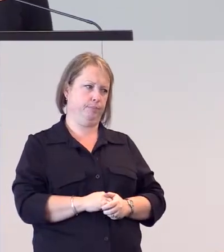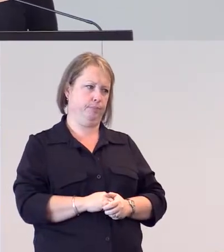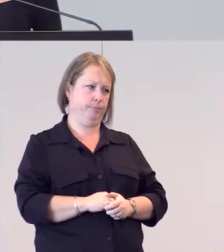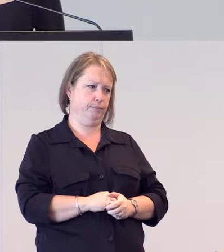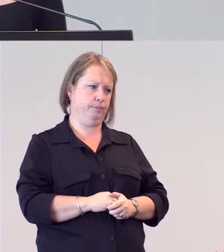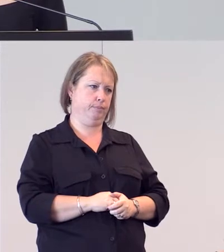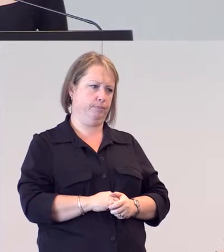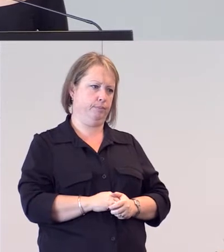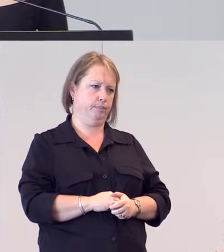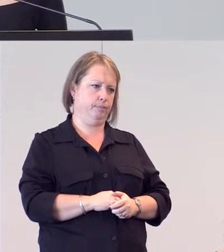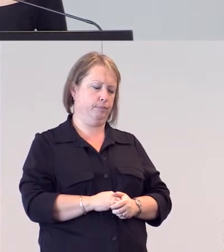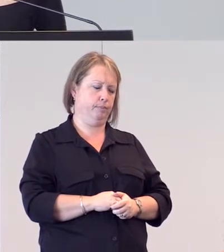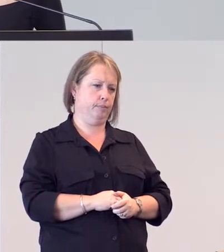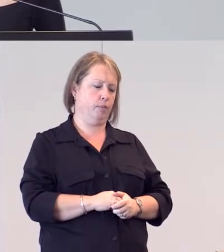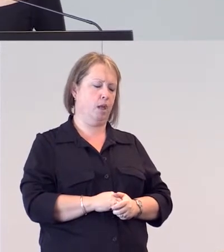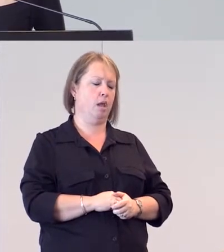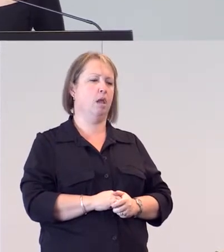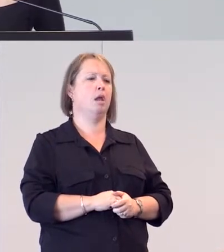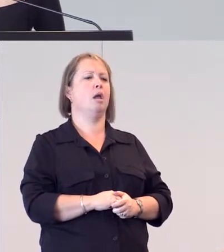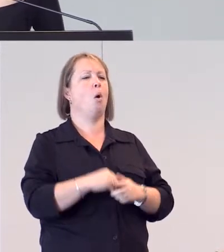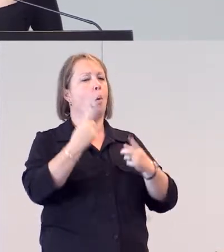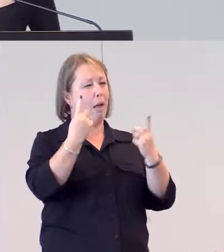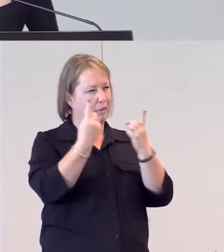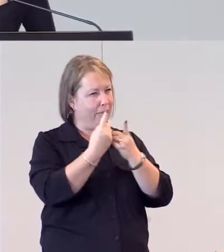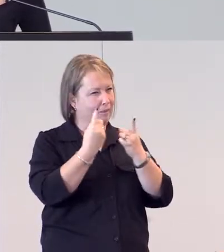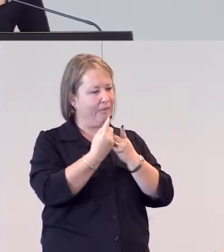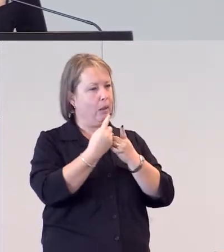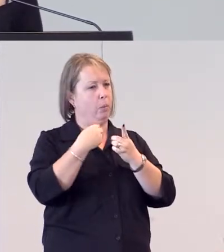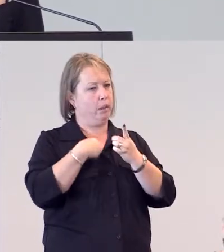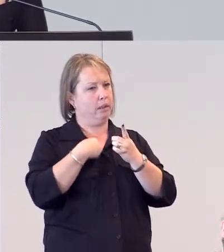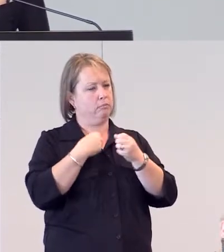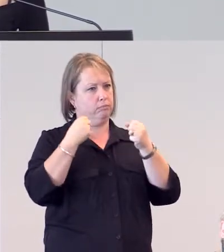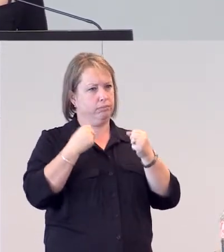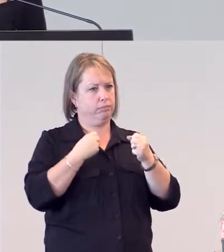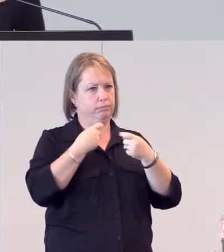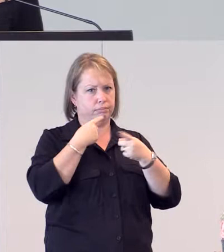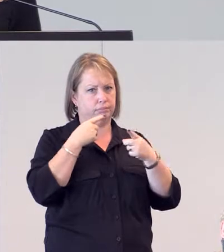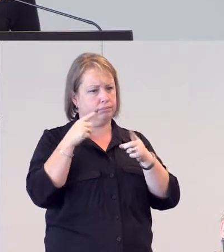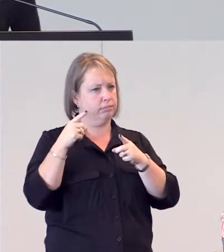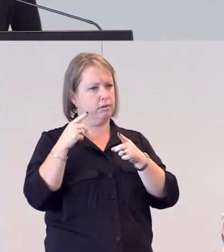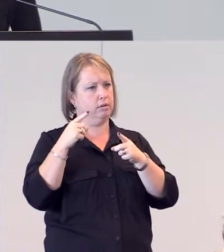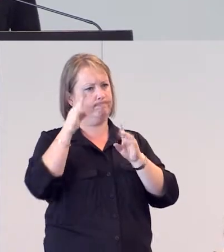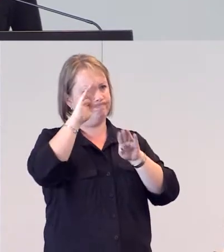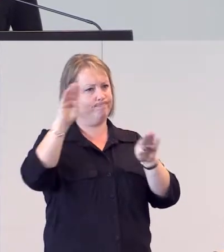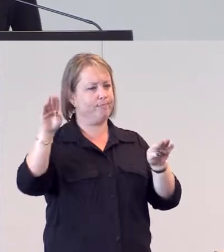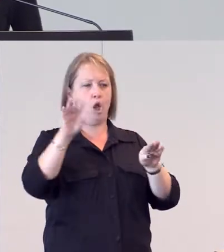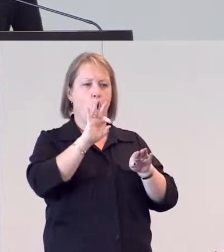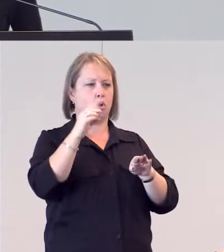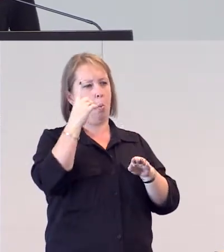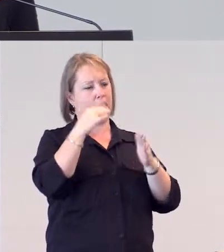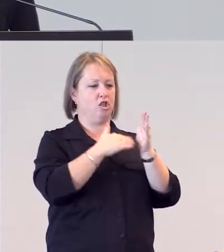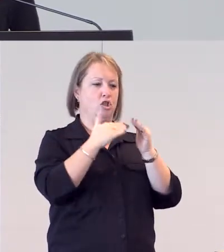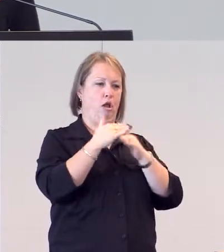One of the things that we're strongly stressing at the Workforce Council is that there's not a one-size-fits-all for